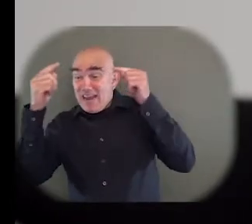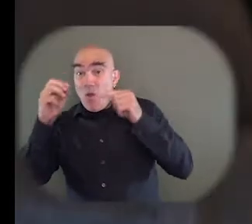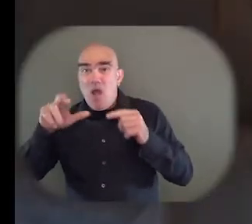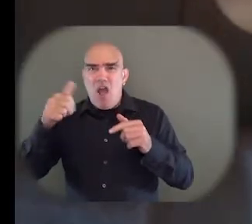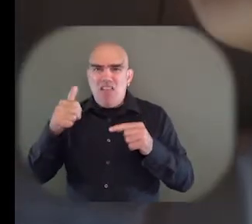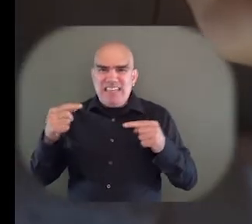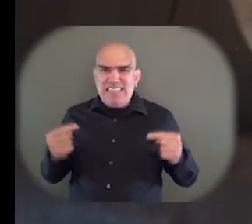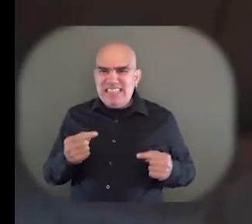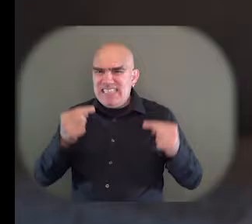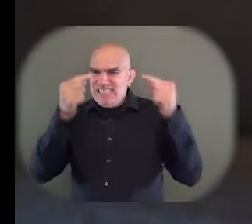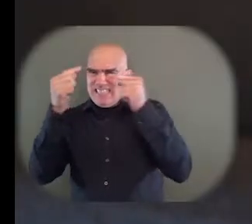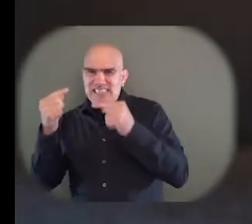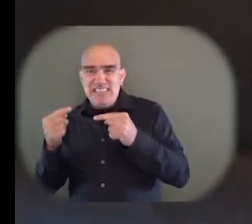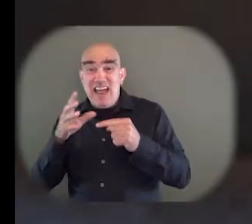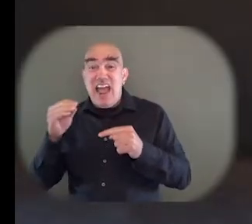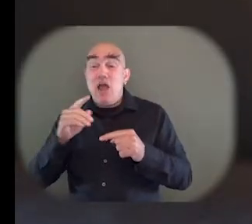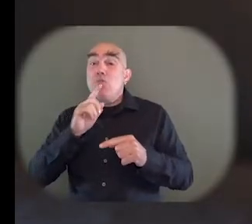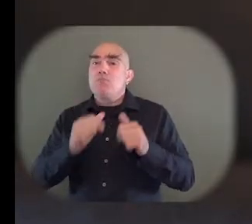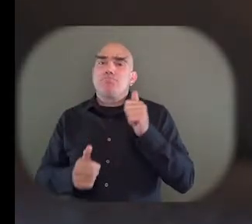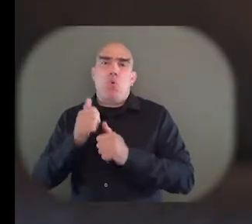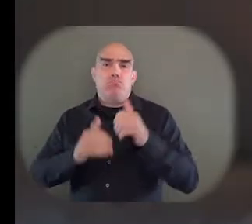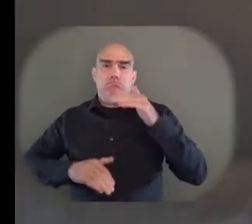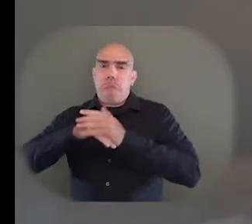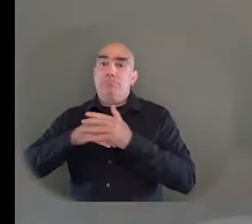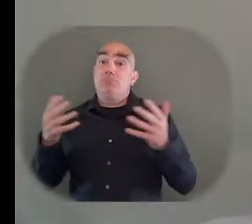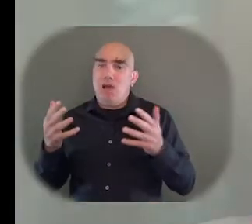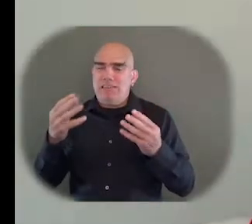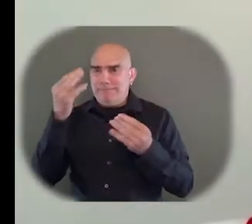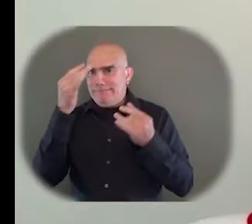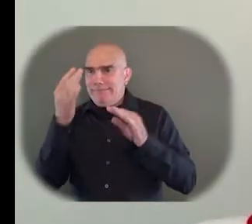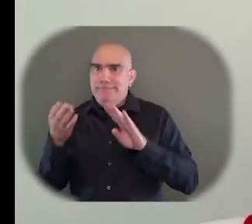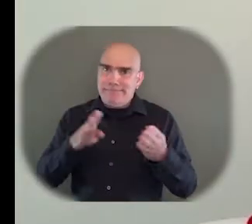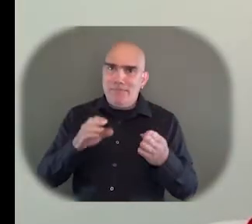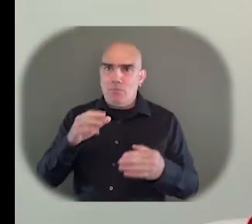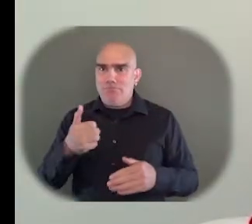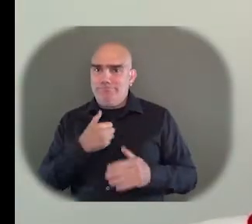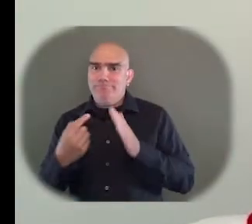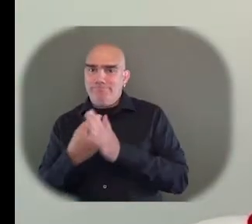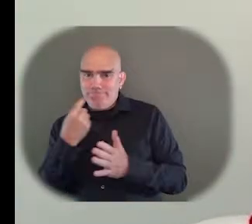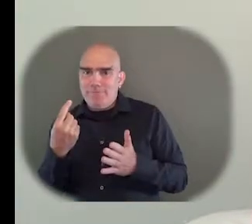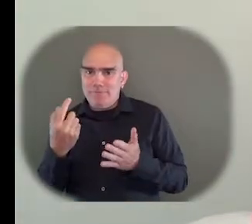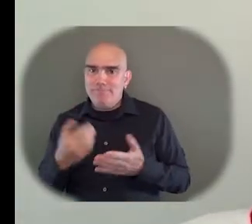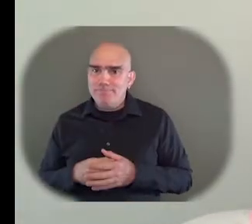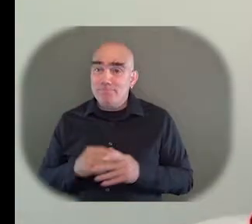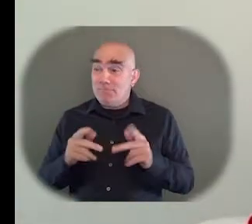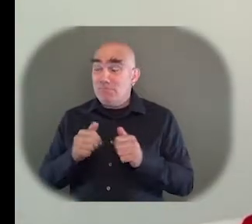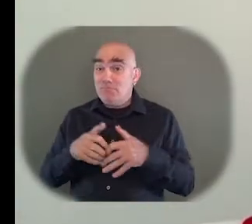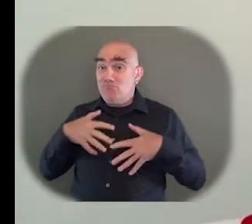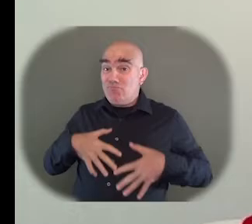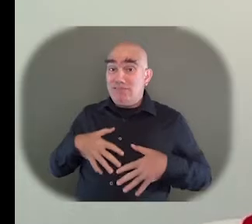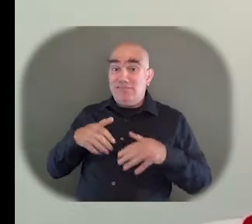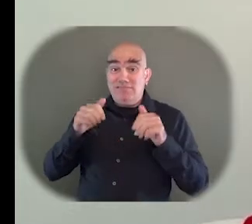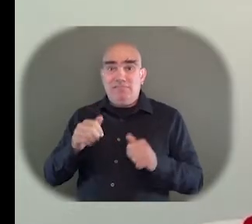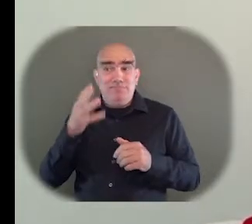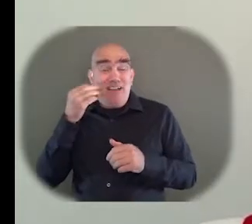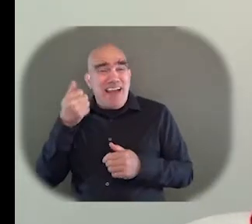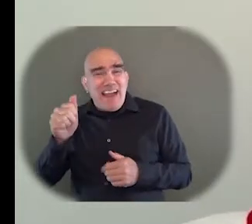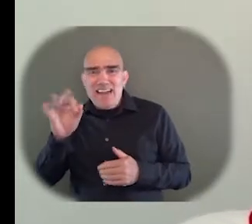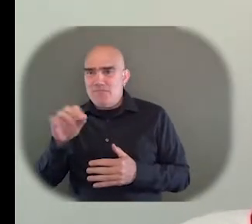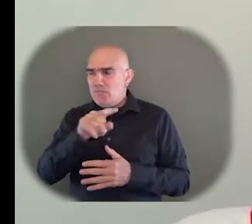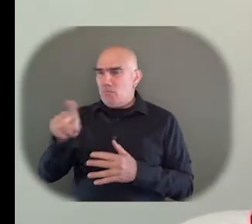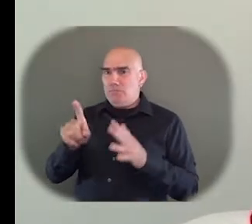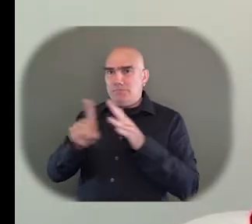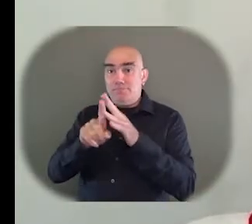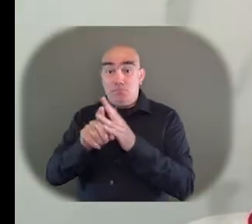pains, and on the very extreme, thoughts of death or suicide. People with depression can experience any of these symptoms and